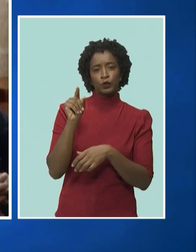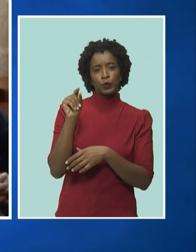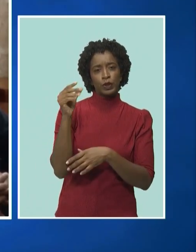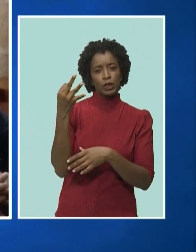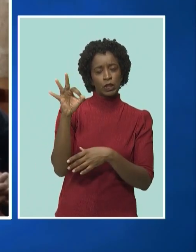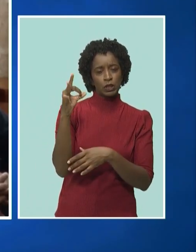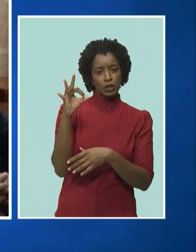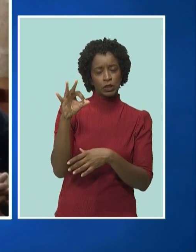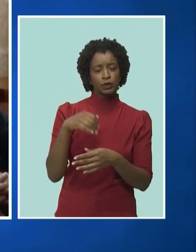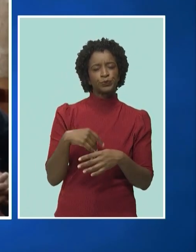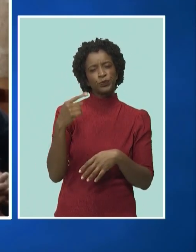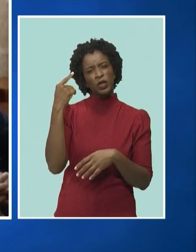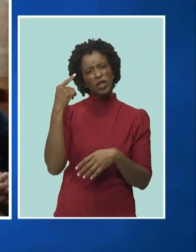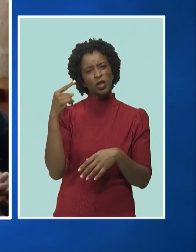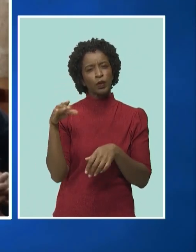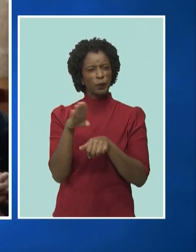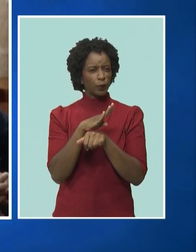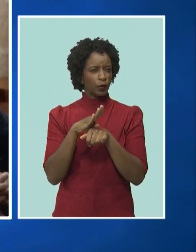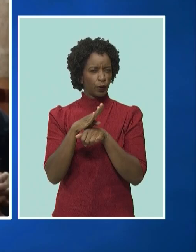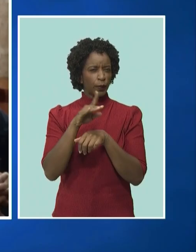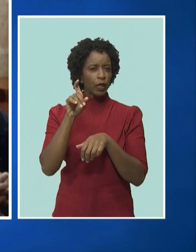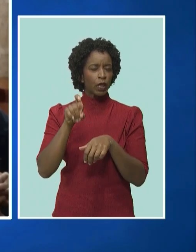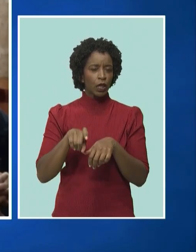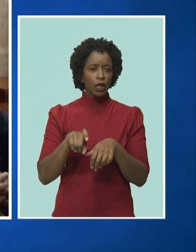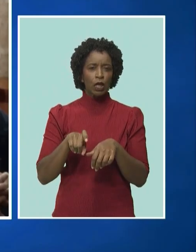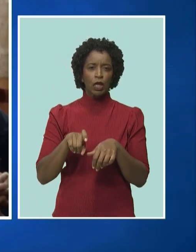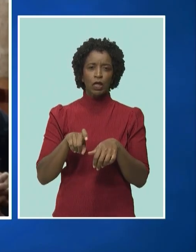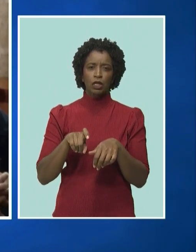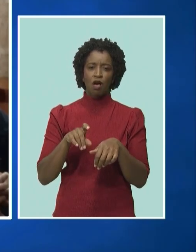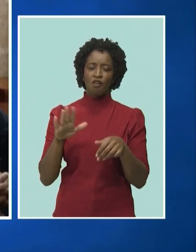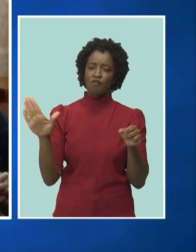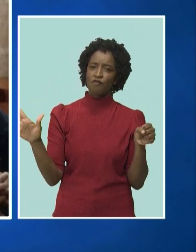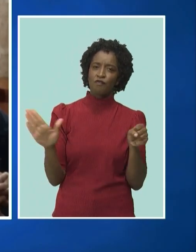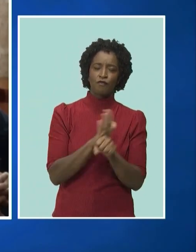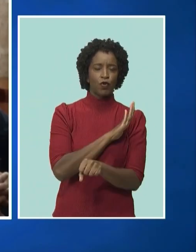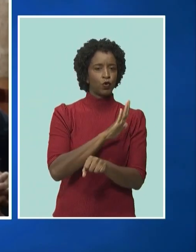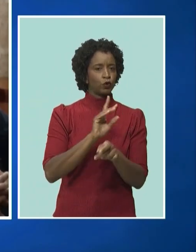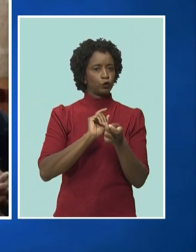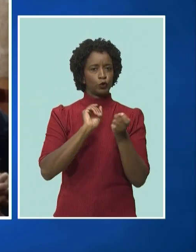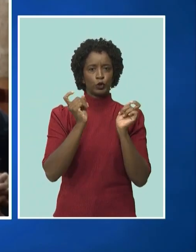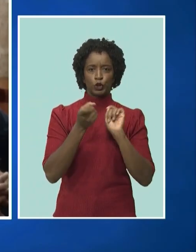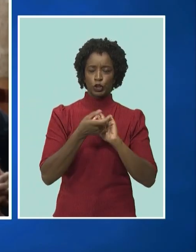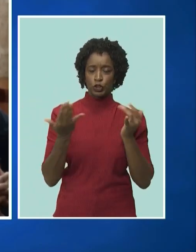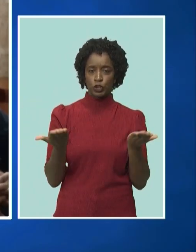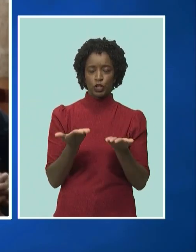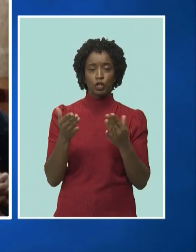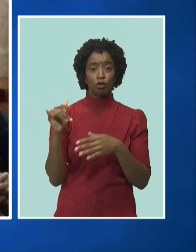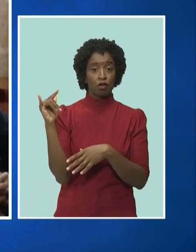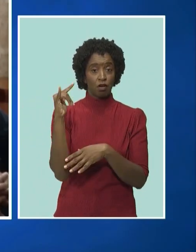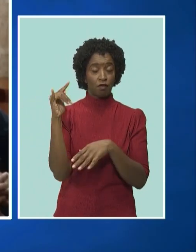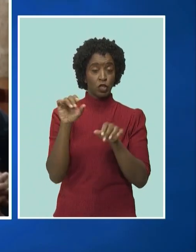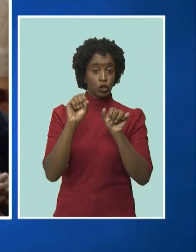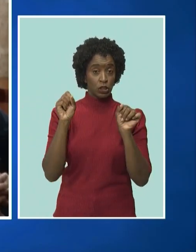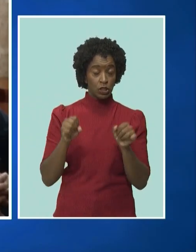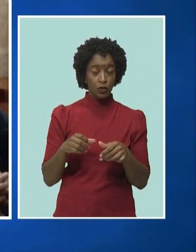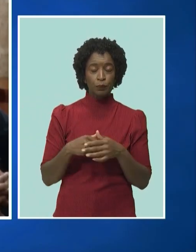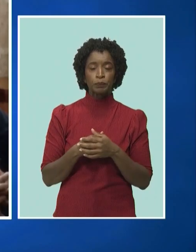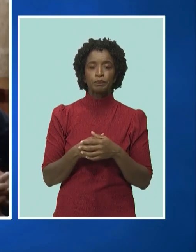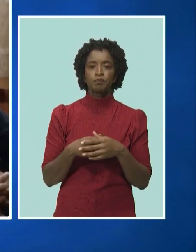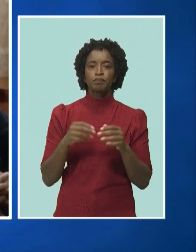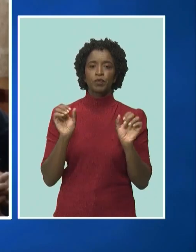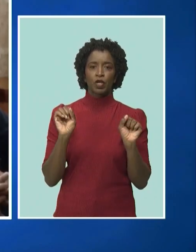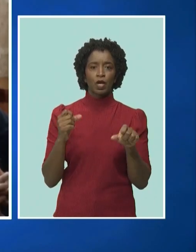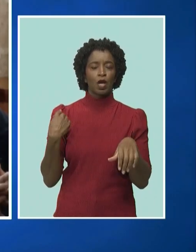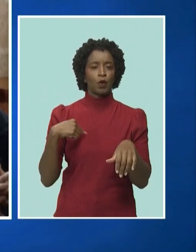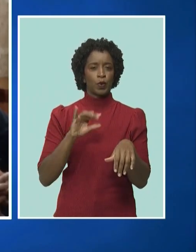President, that Barbados needed to do a comprehensive reform of its aviation system in order to ensure that we could